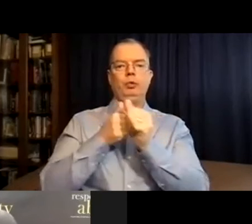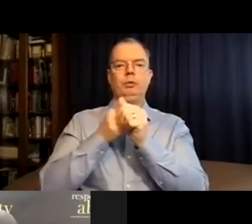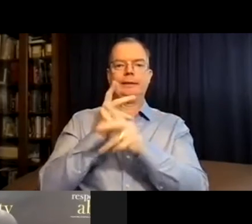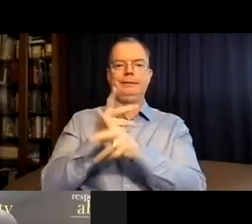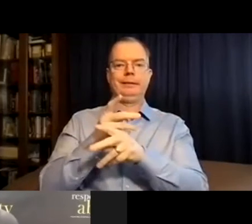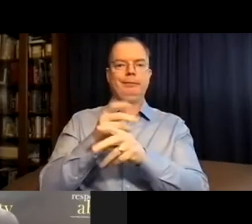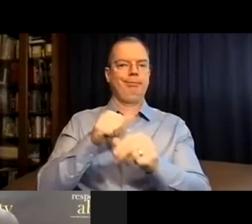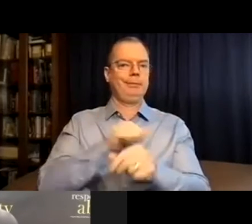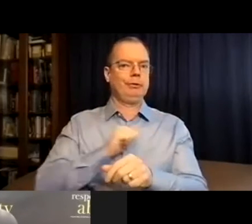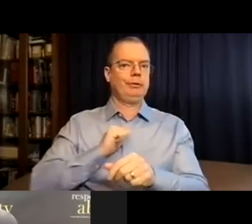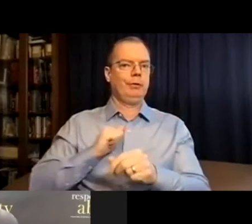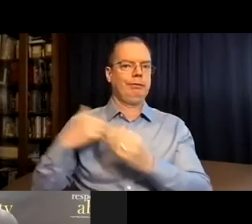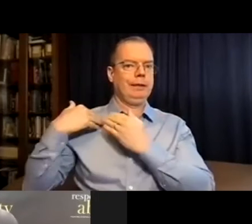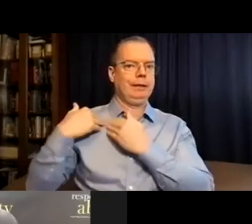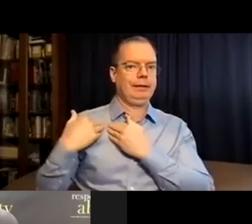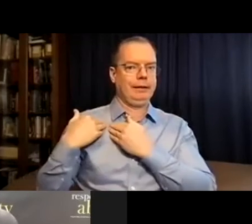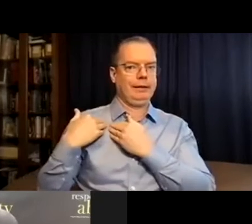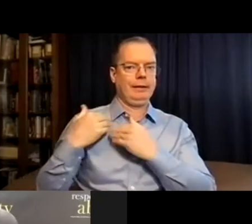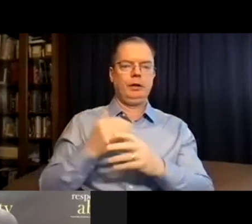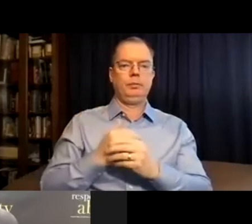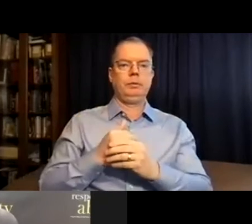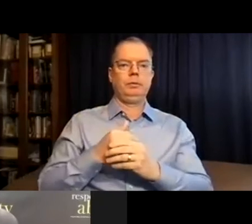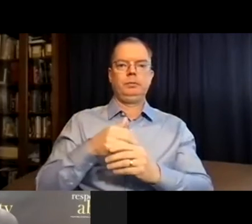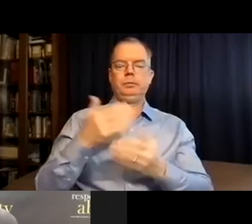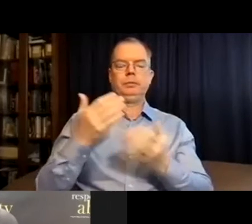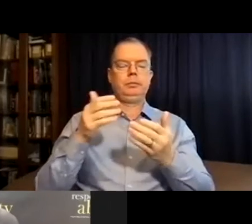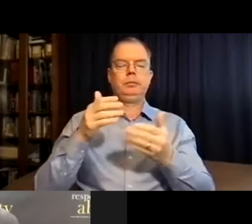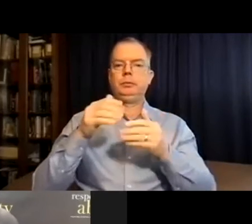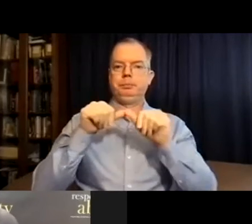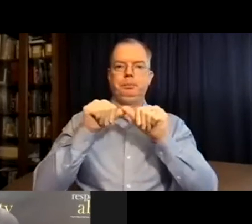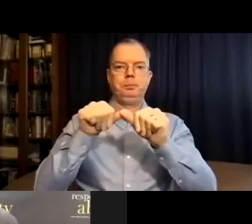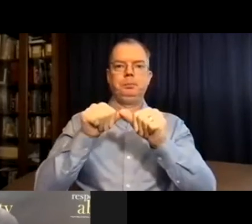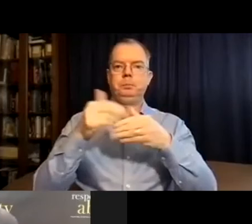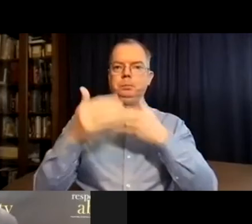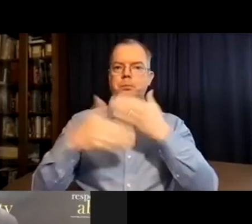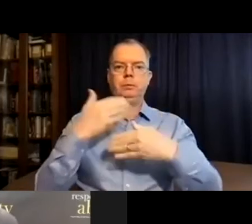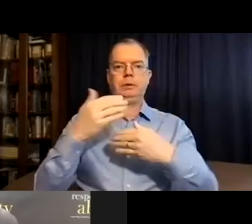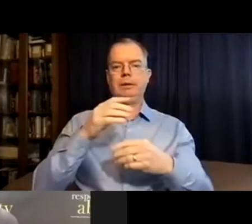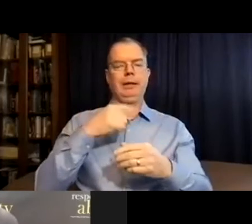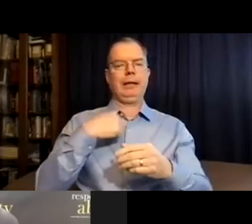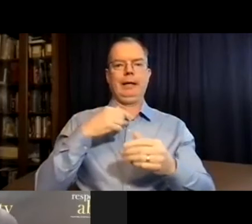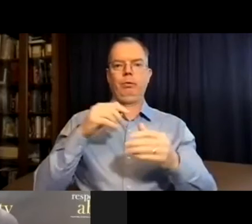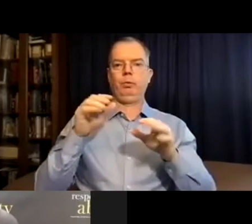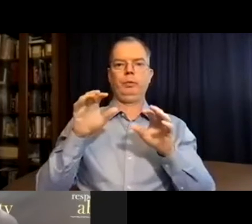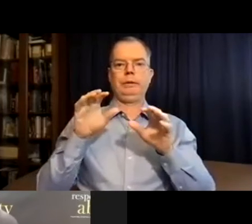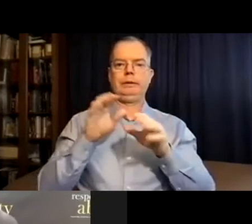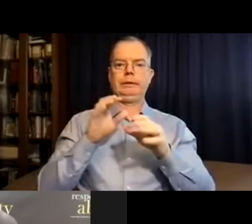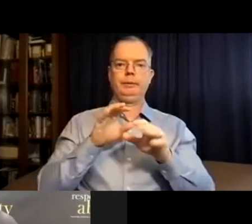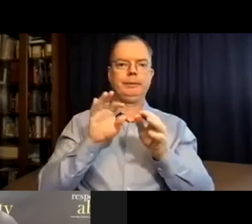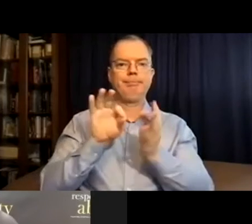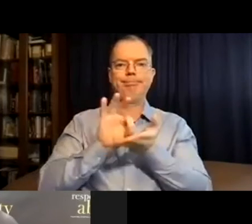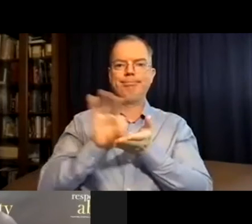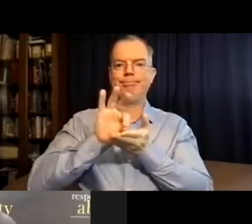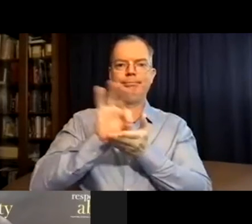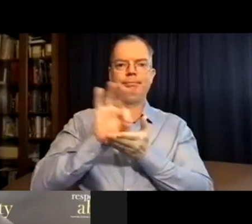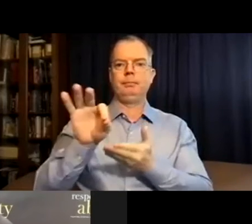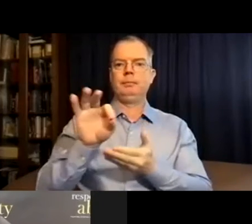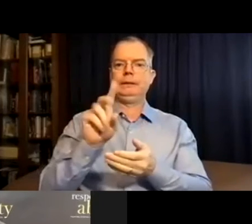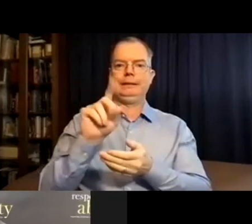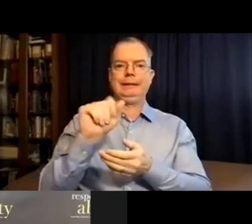It's an important way to keep ourselves transparent. We have to continue to measure our